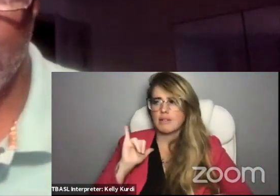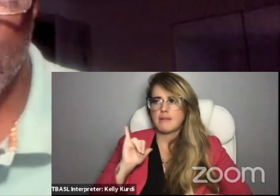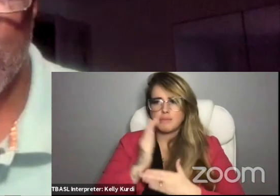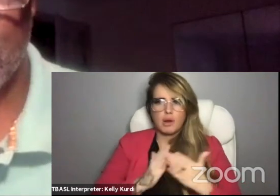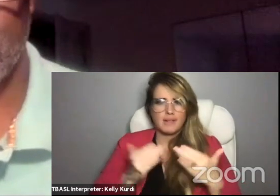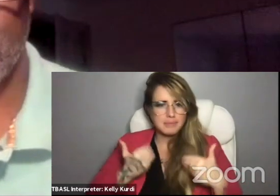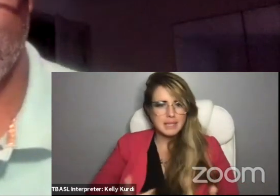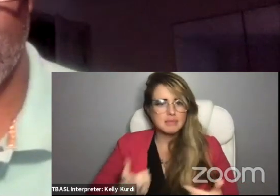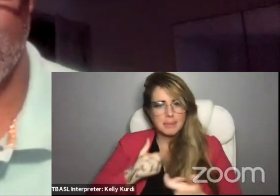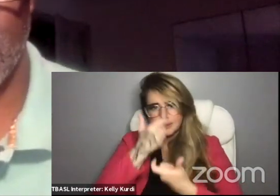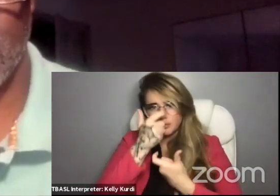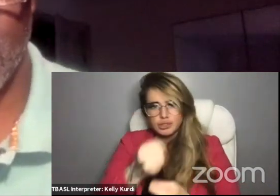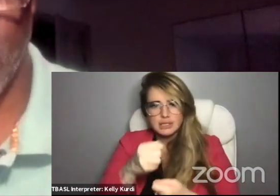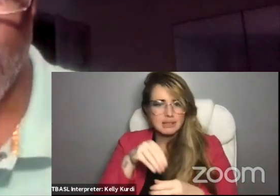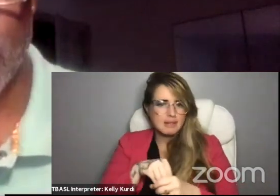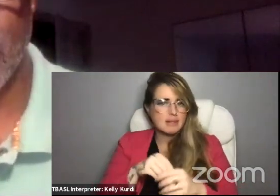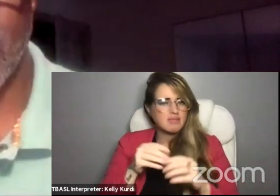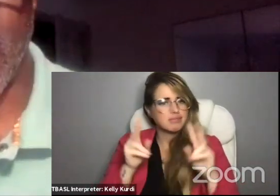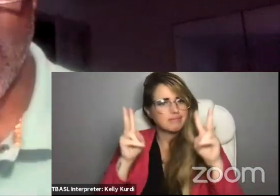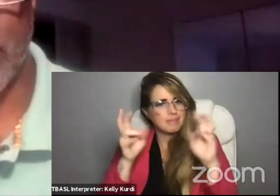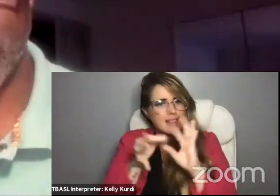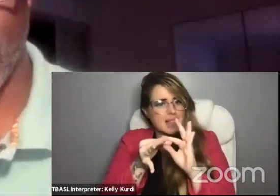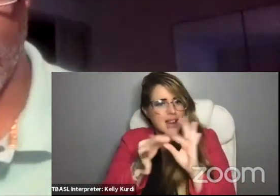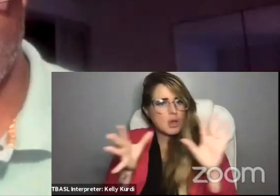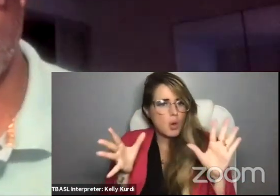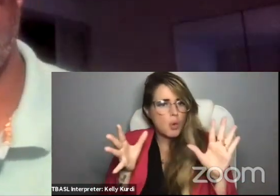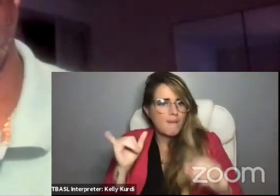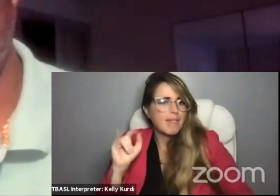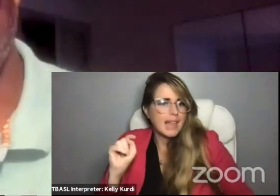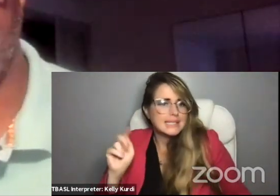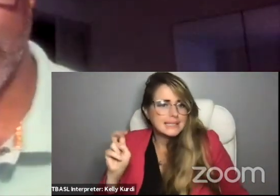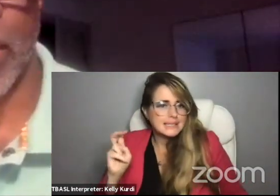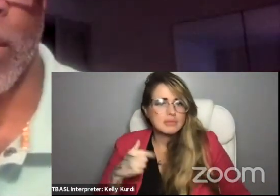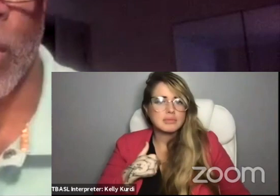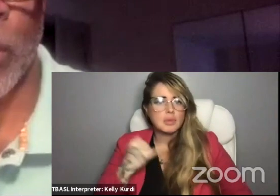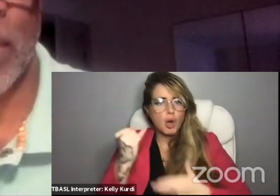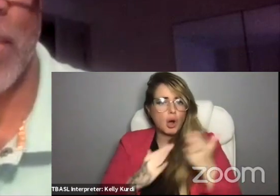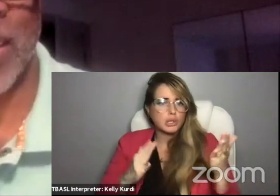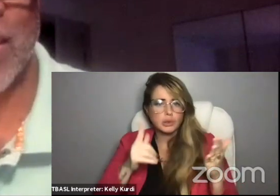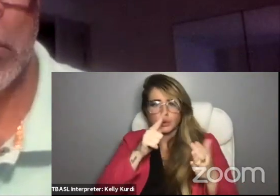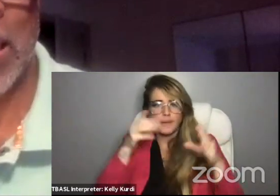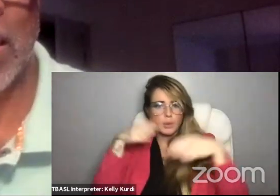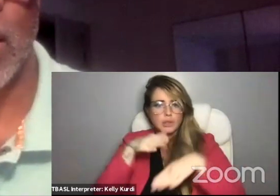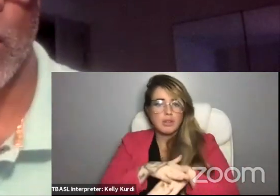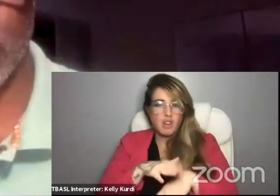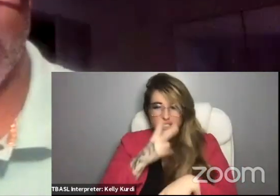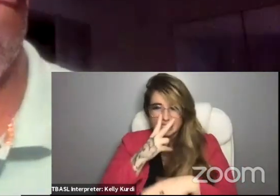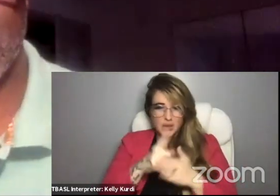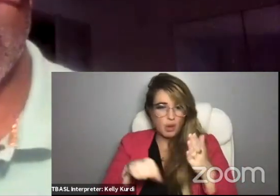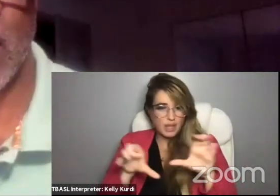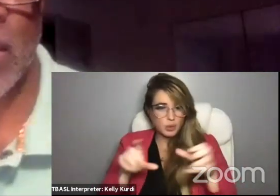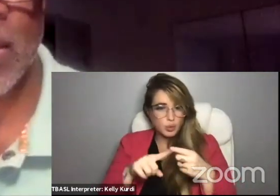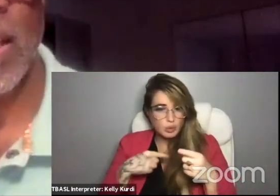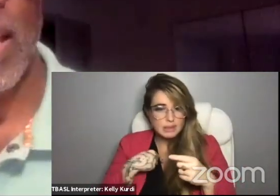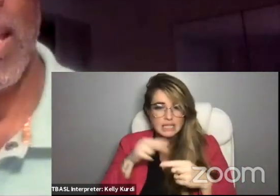I am interested in letting it go. I have been an artist who has largely been about, look what they've done to me, look what they've